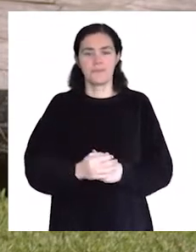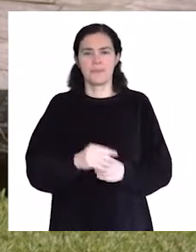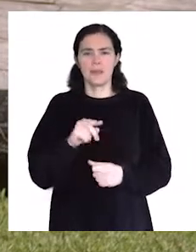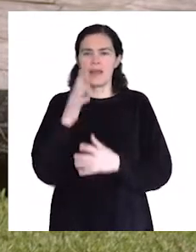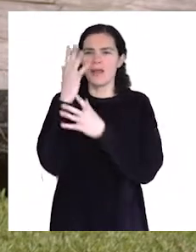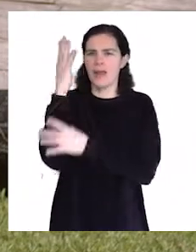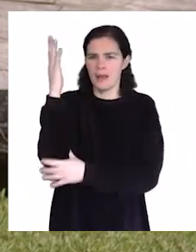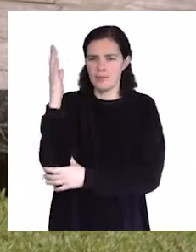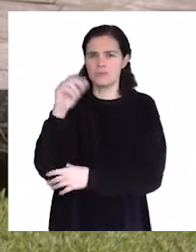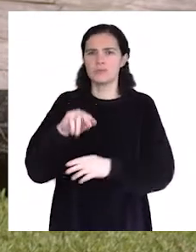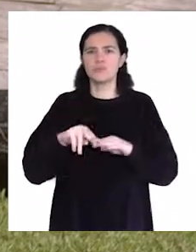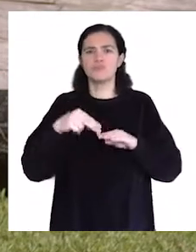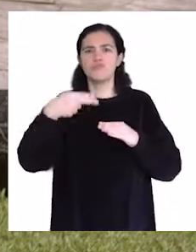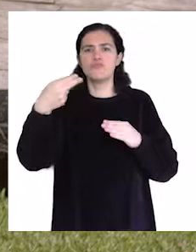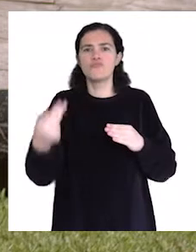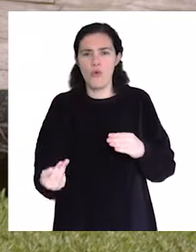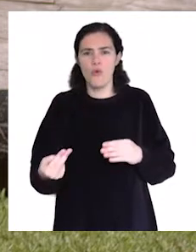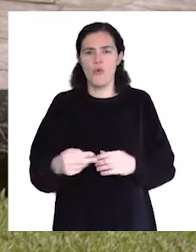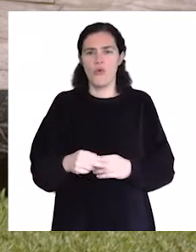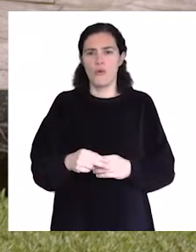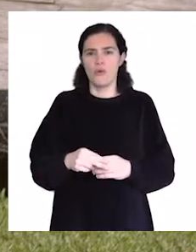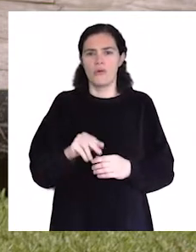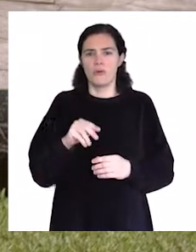these trees, I believe, when they fall in the